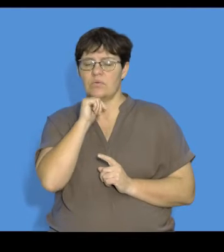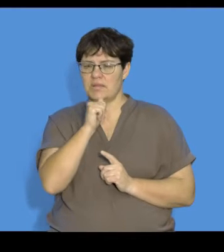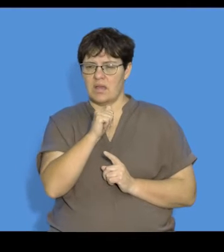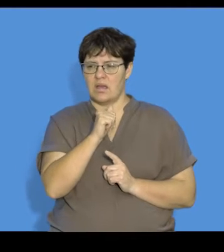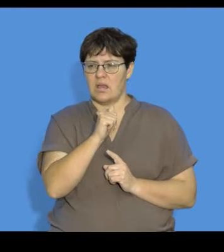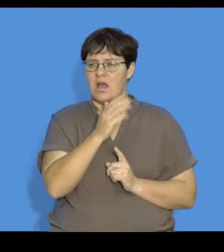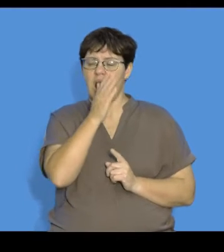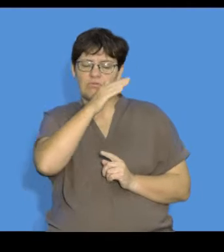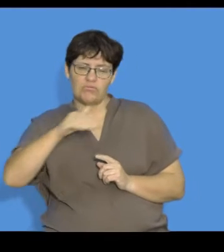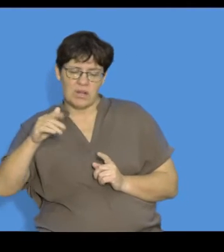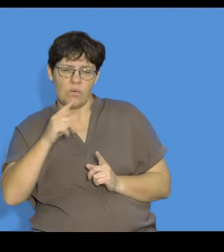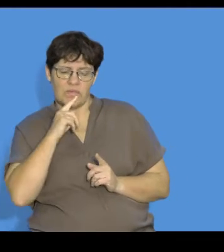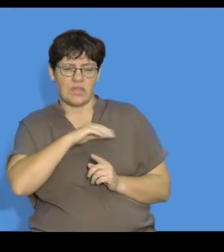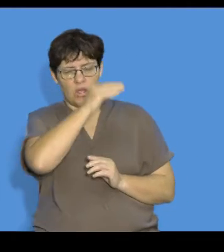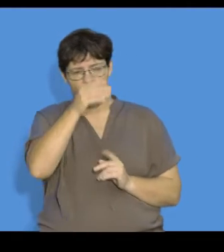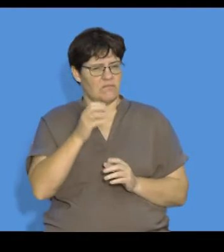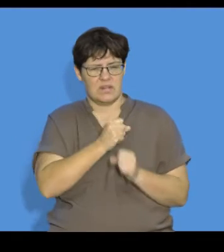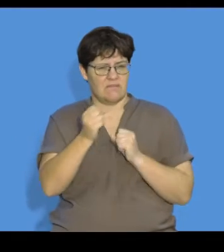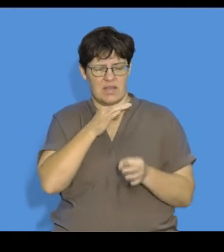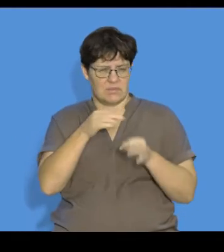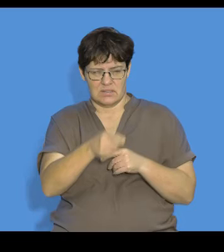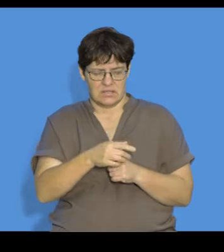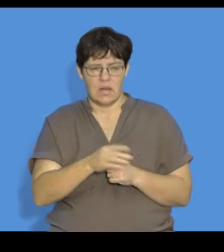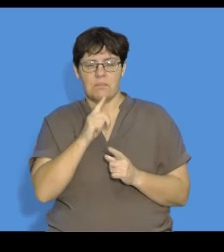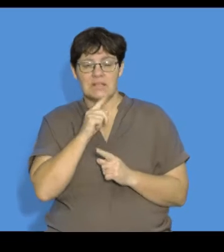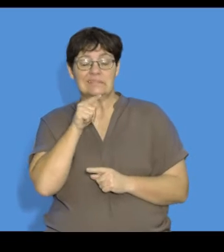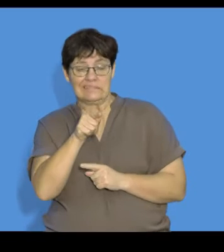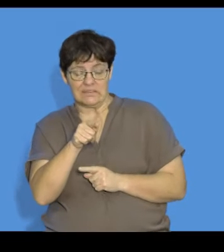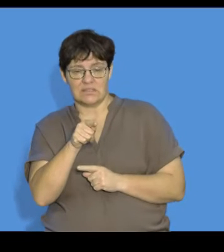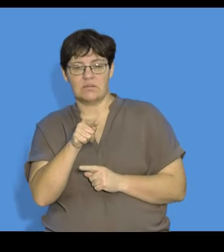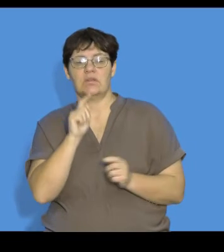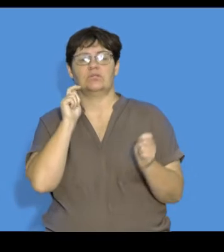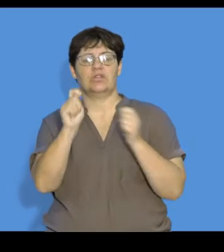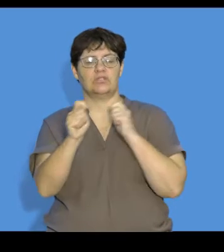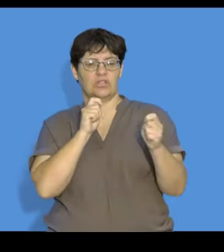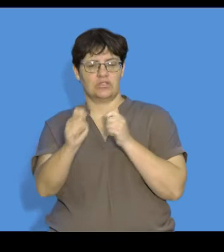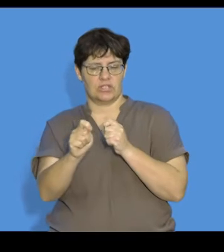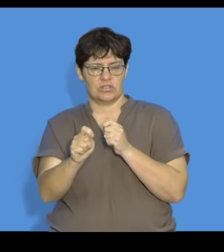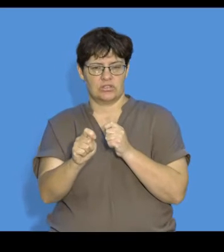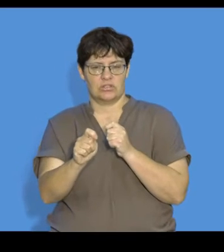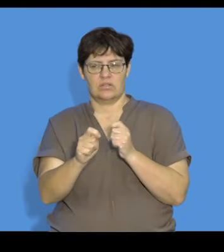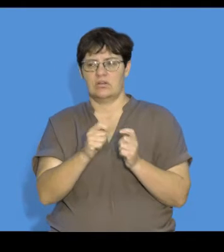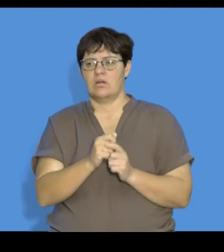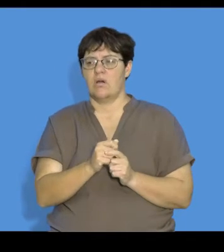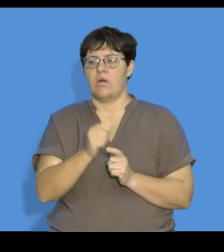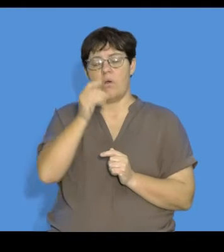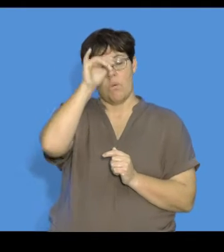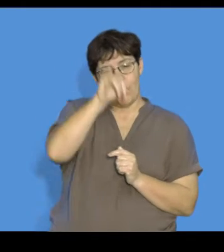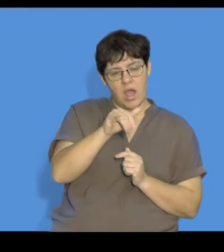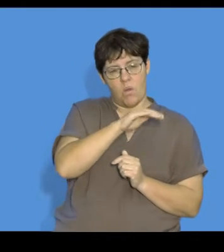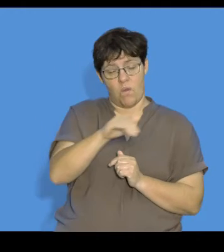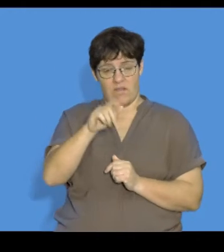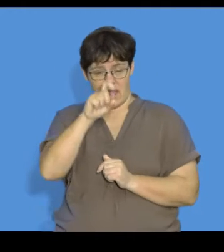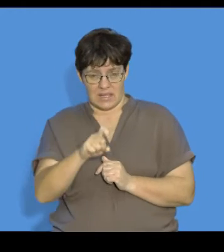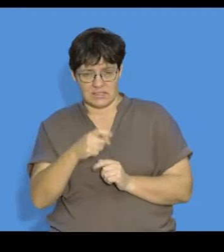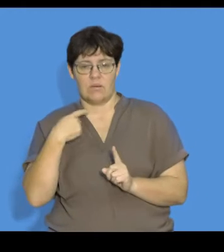curve, but the gradient, which is normally change in y over change in x, is a positive one. Why?